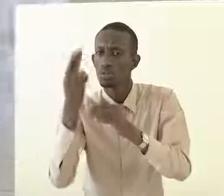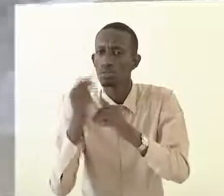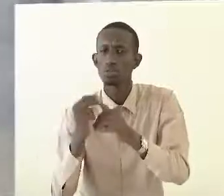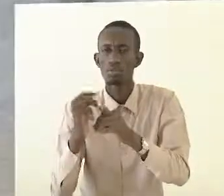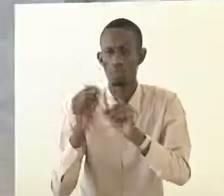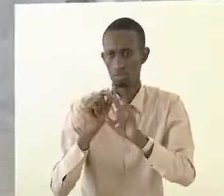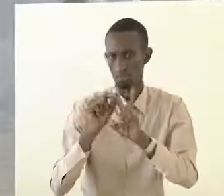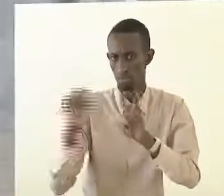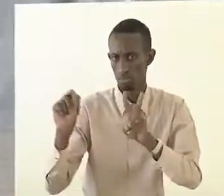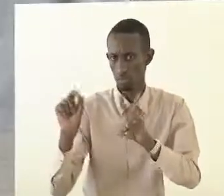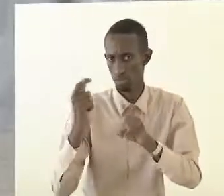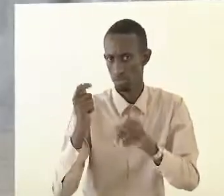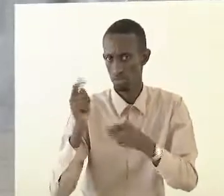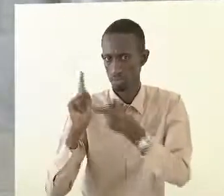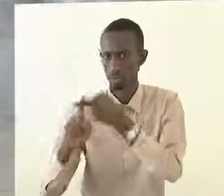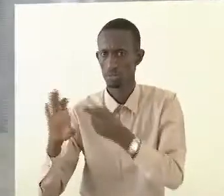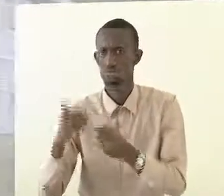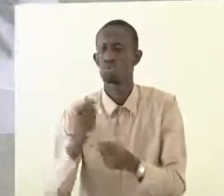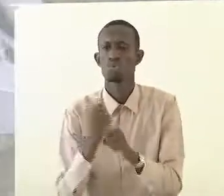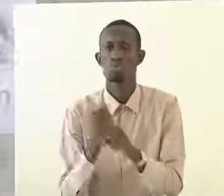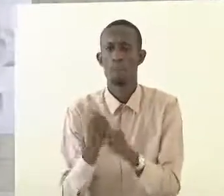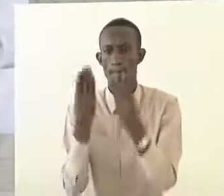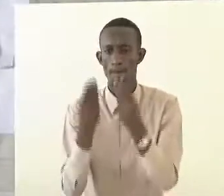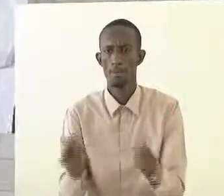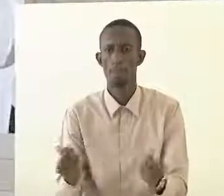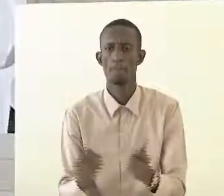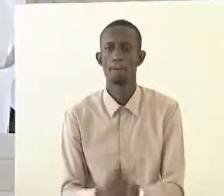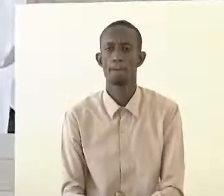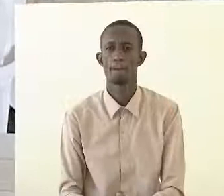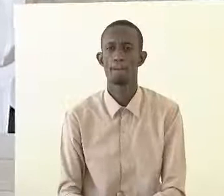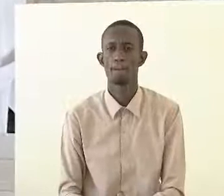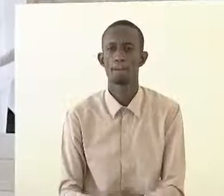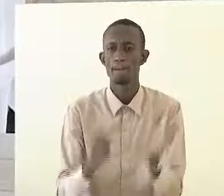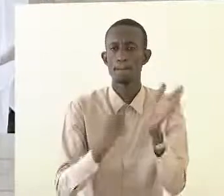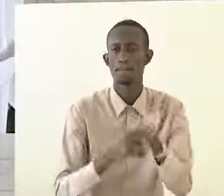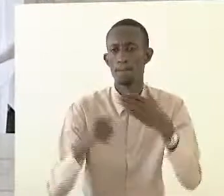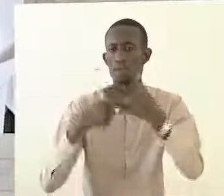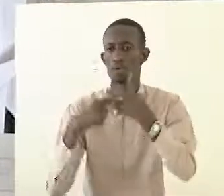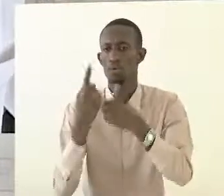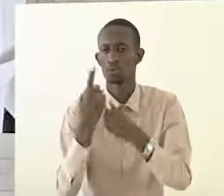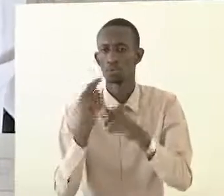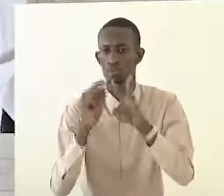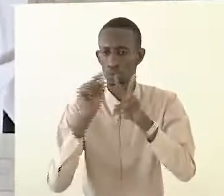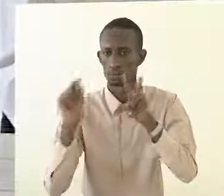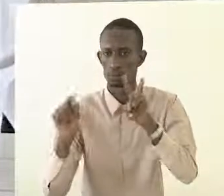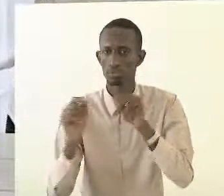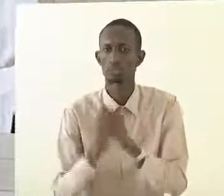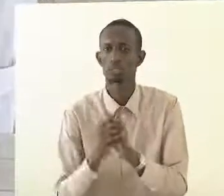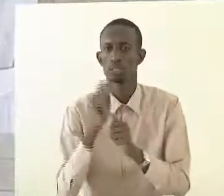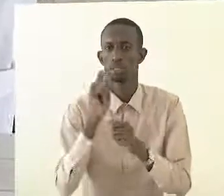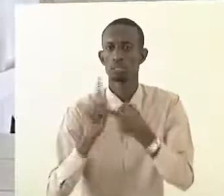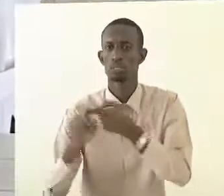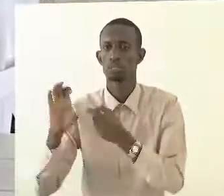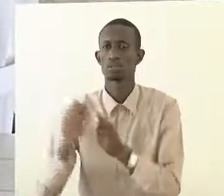C, right? Simplifying, I'll be having minus square root of T plus C,